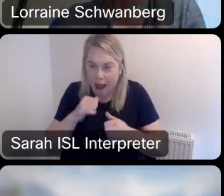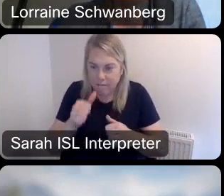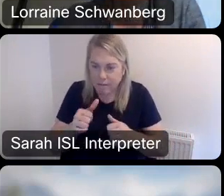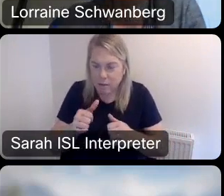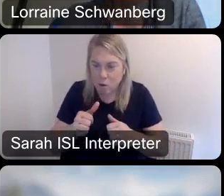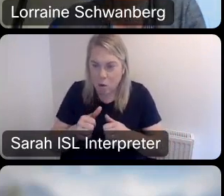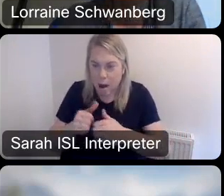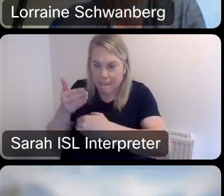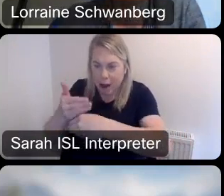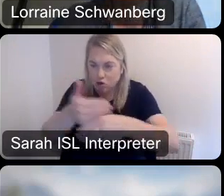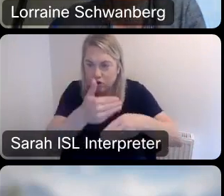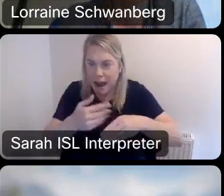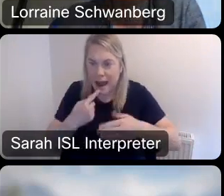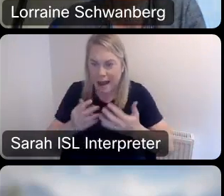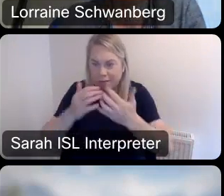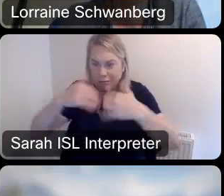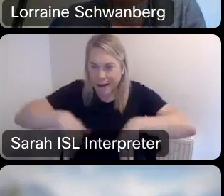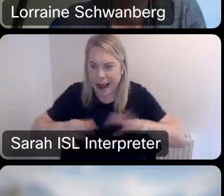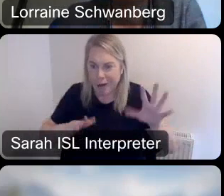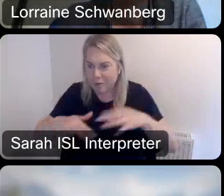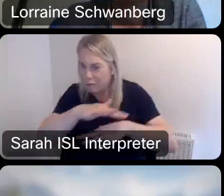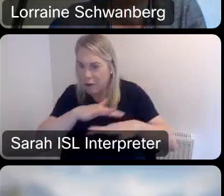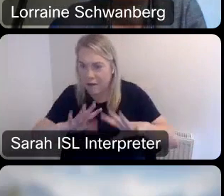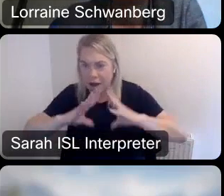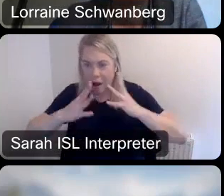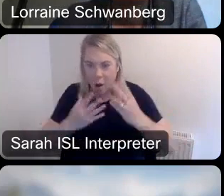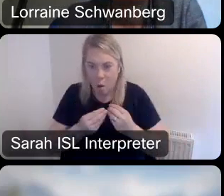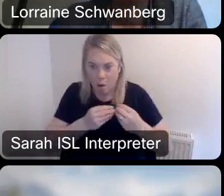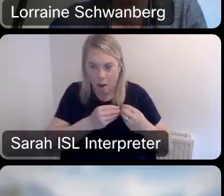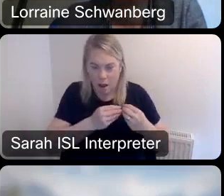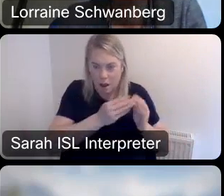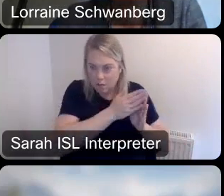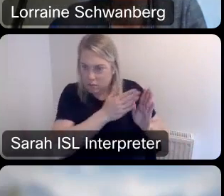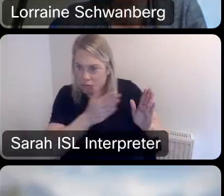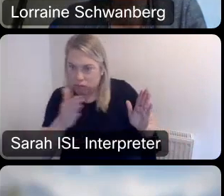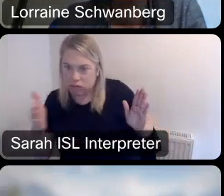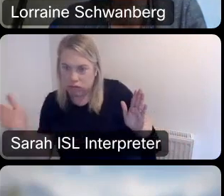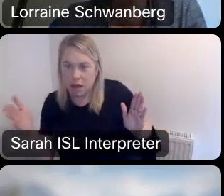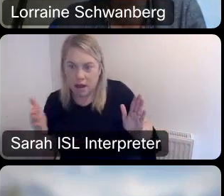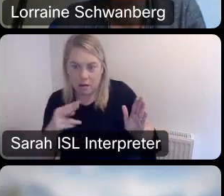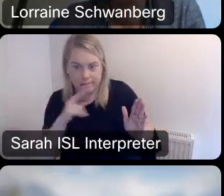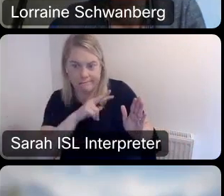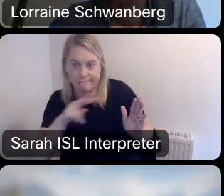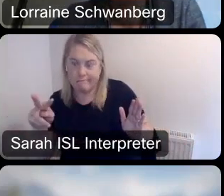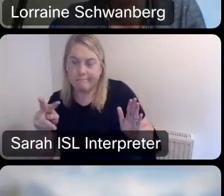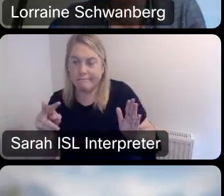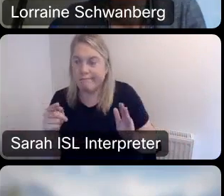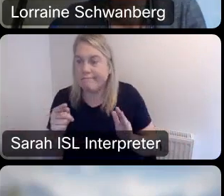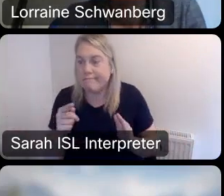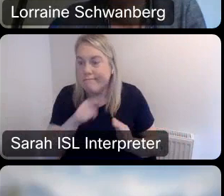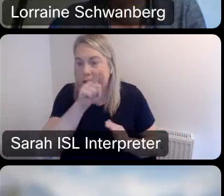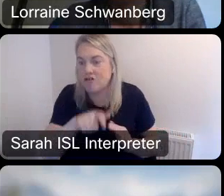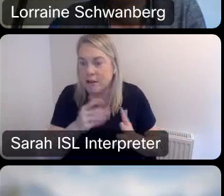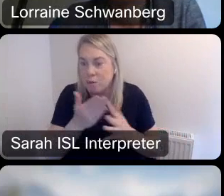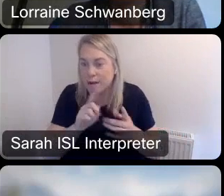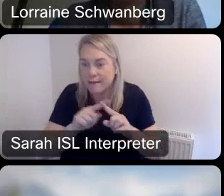obviously being mindful of the transfer of care between patients, between different services and that. And again, as Ken